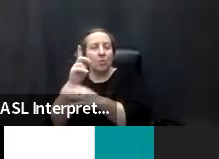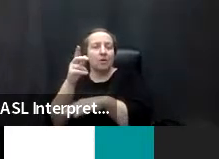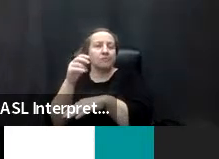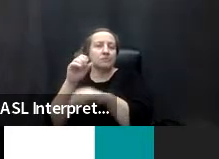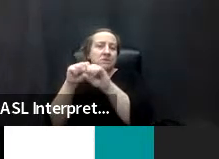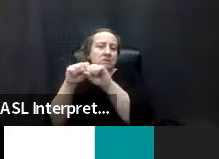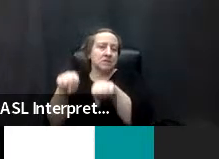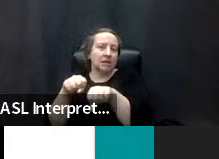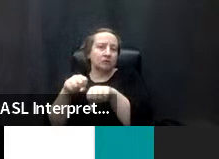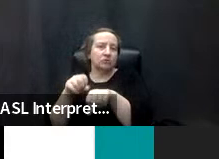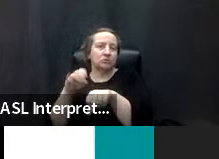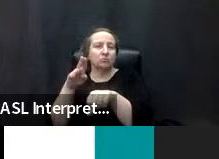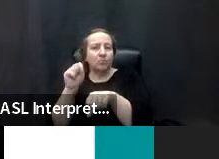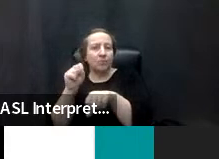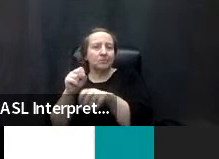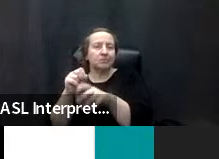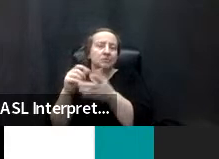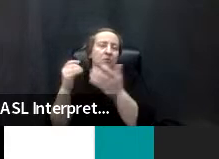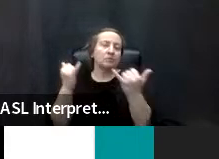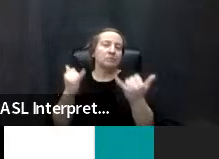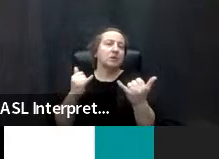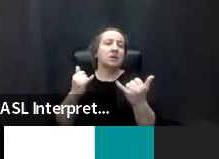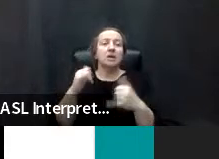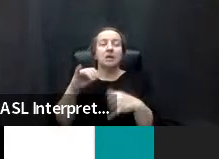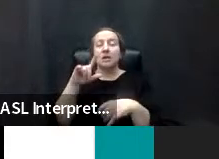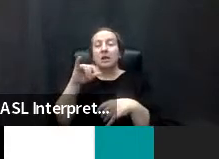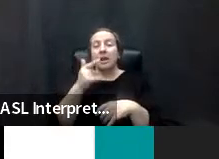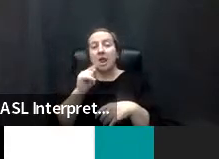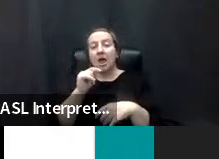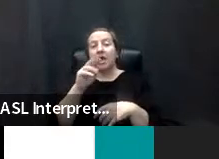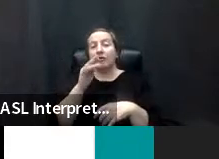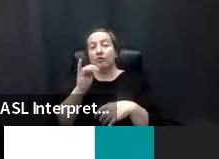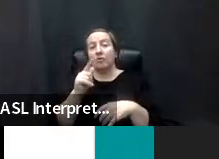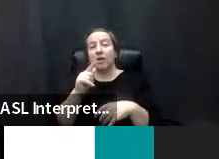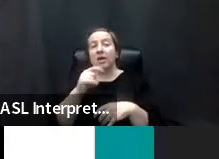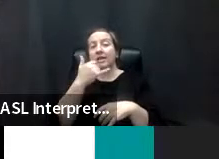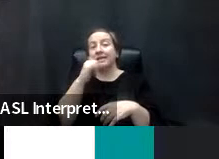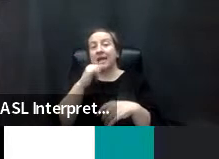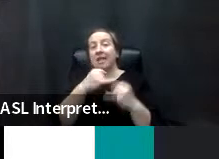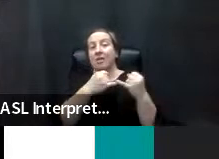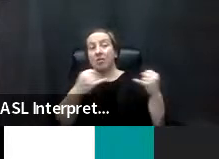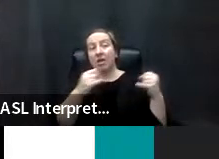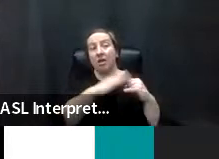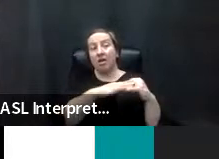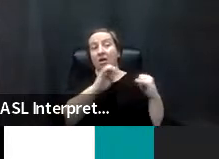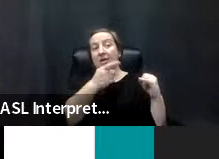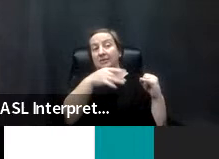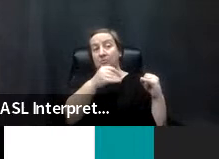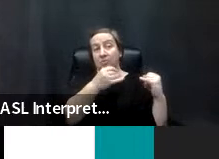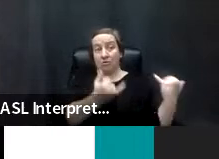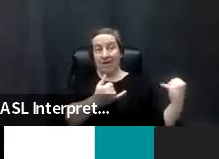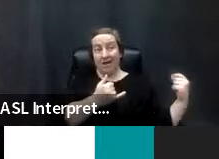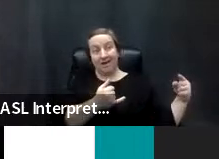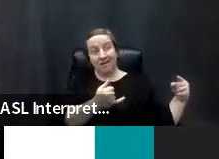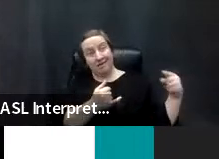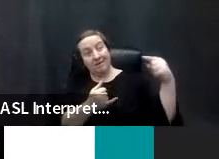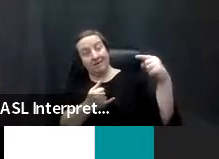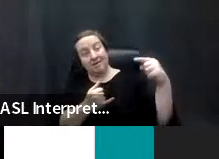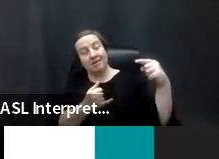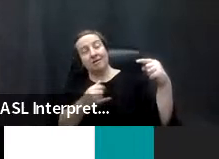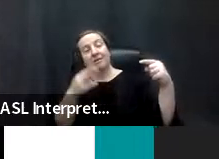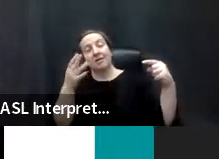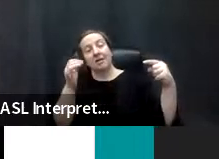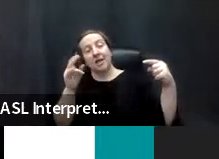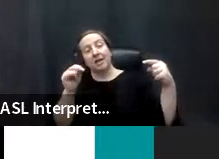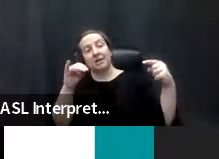the existing light rail yellow line station by Expo Center on the left. And on Hayden Island,